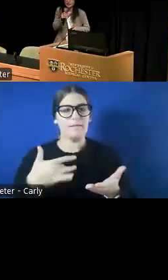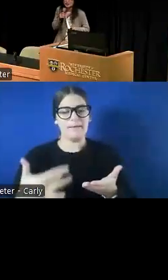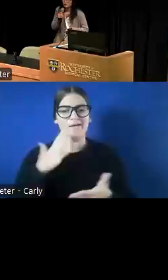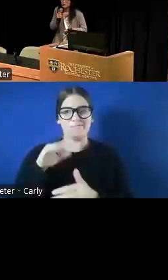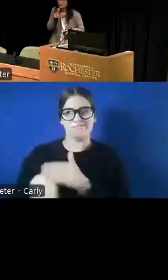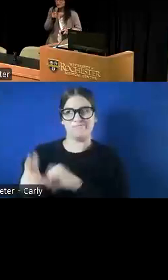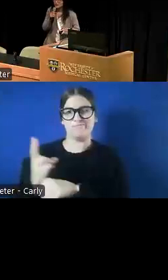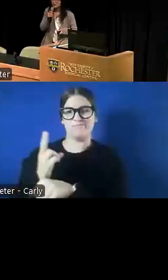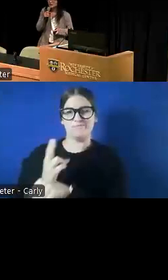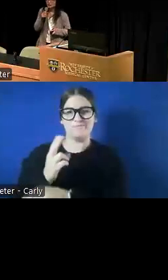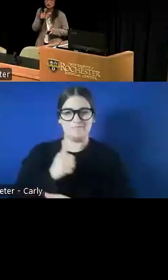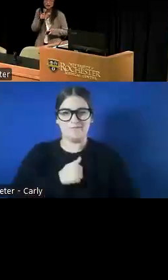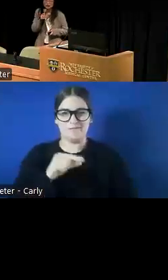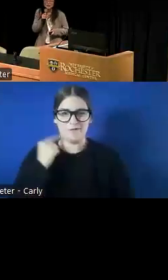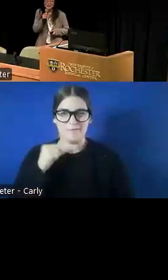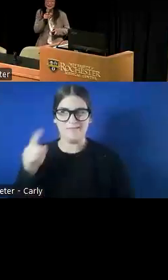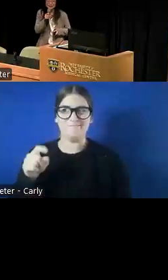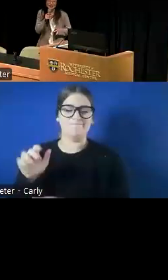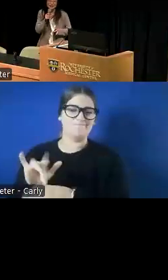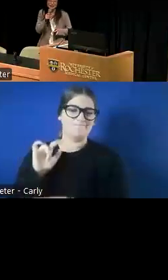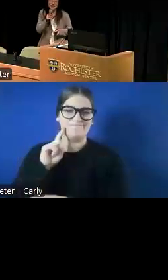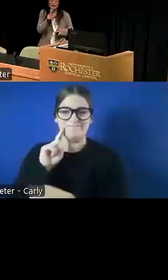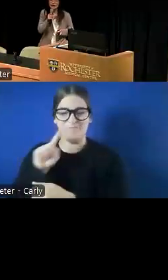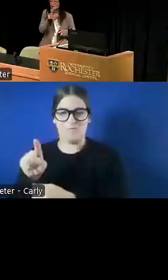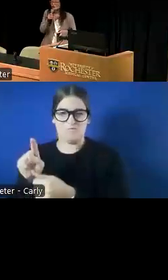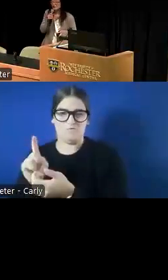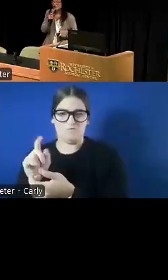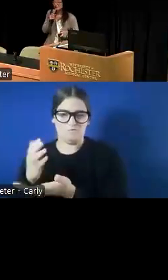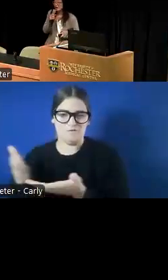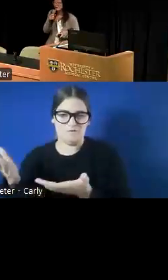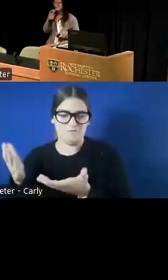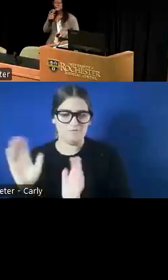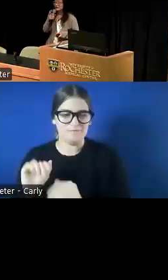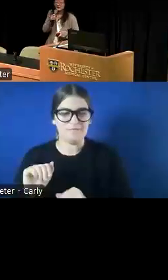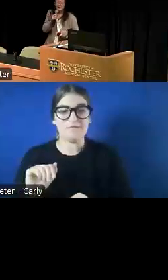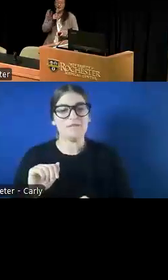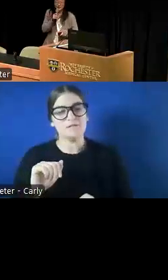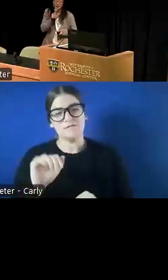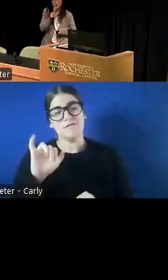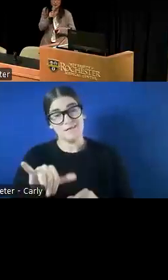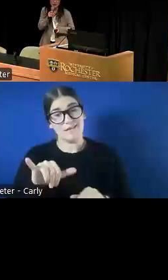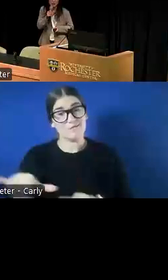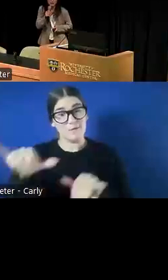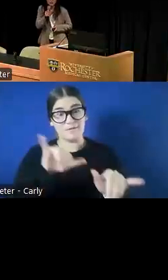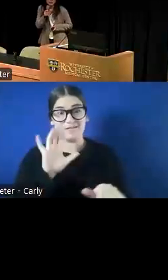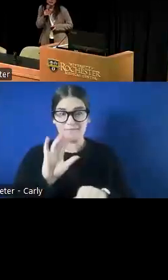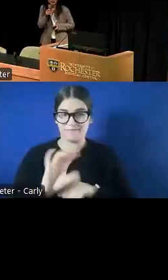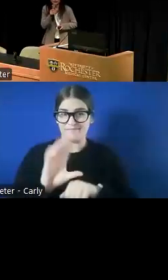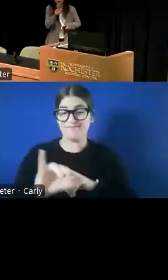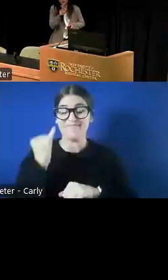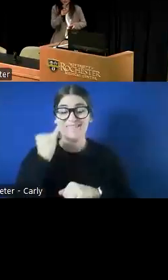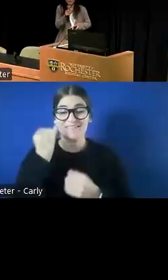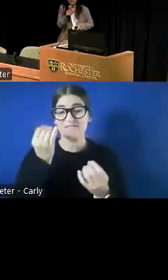chaplains. So when we survey military chaplains, they say it's not uncommon for them to counsel service members with